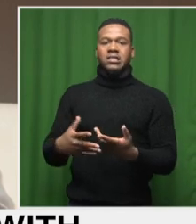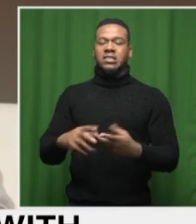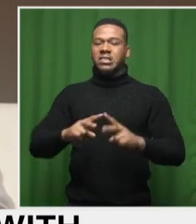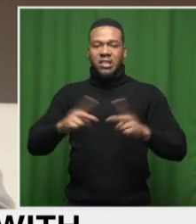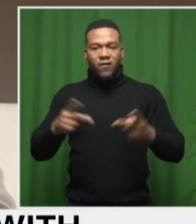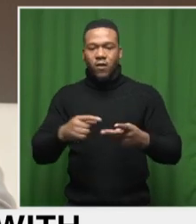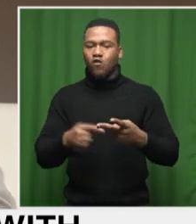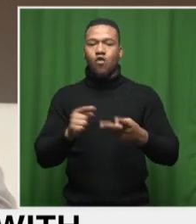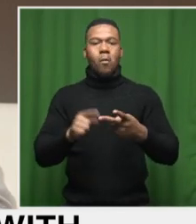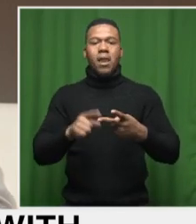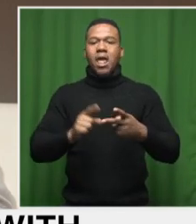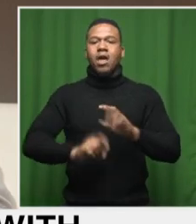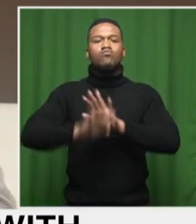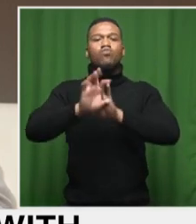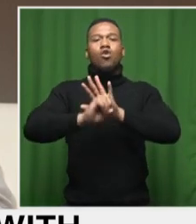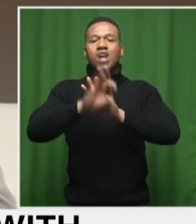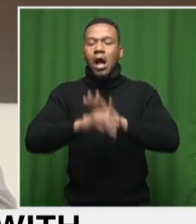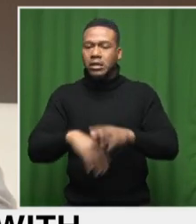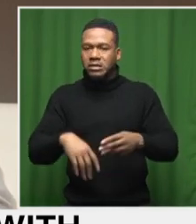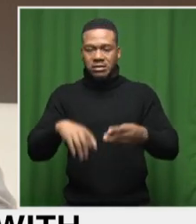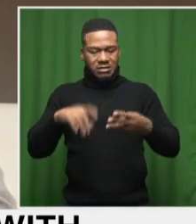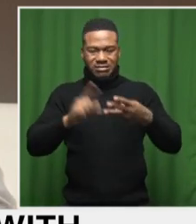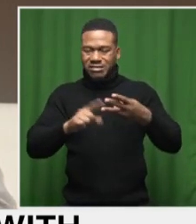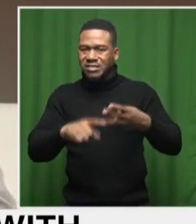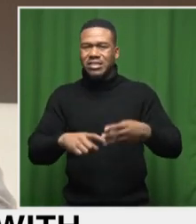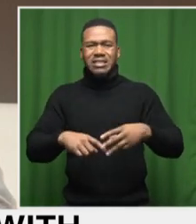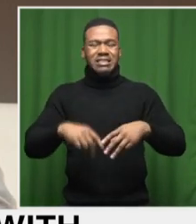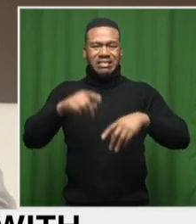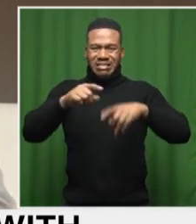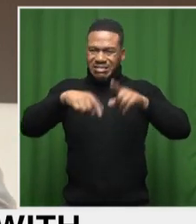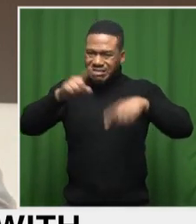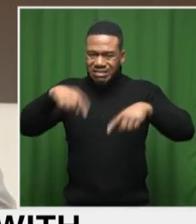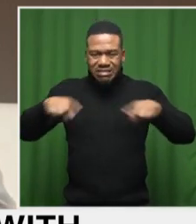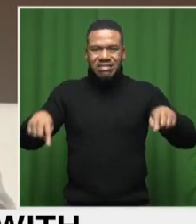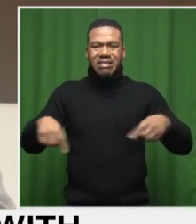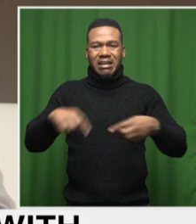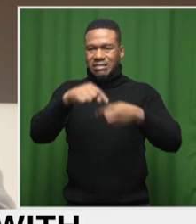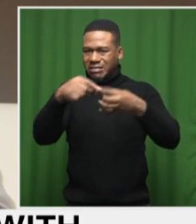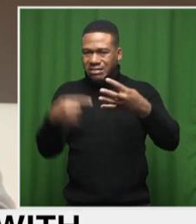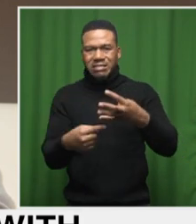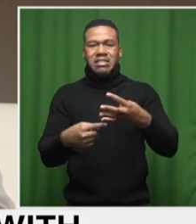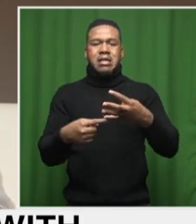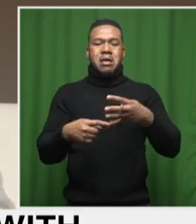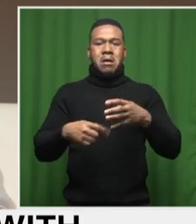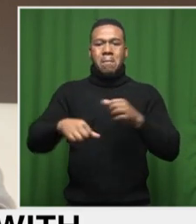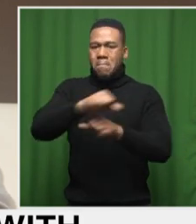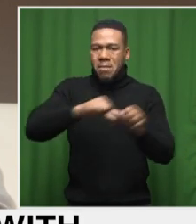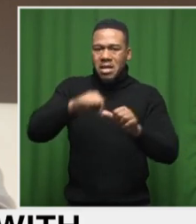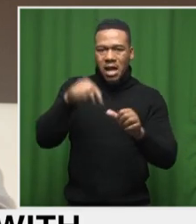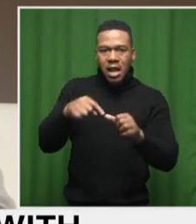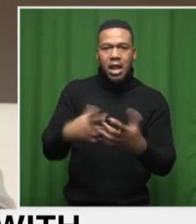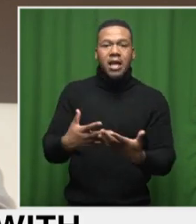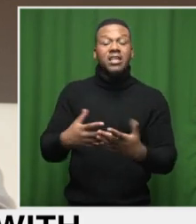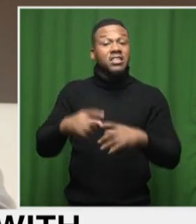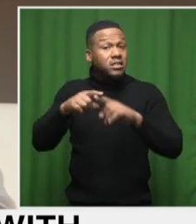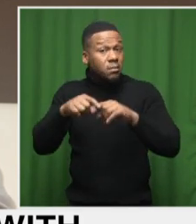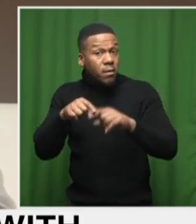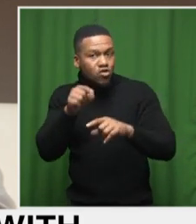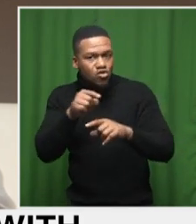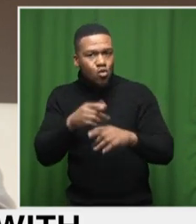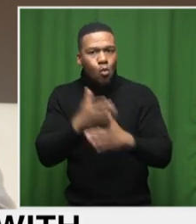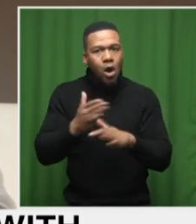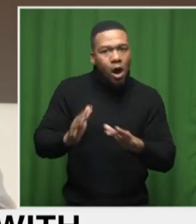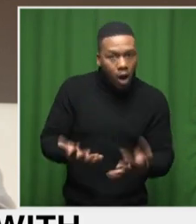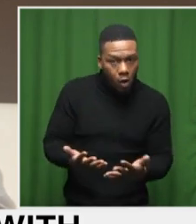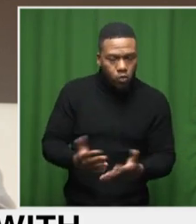broadcast, all those different media have changed the dynamics of how you deliver your work. Yes, we